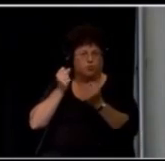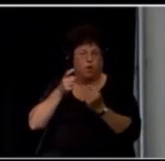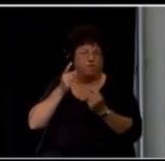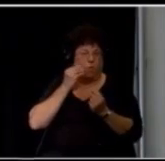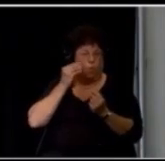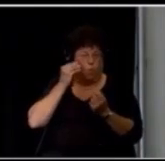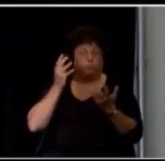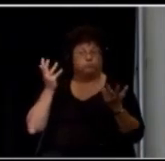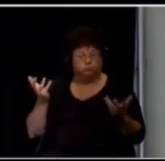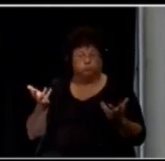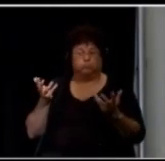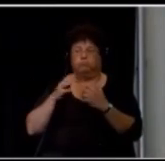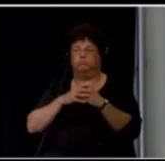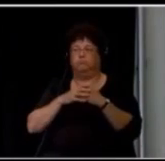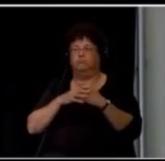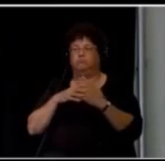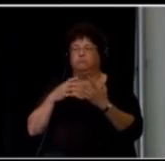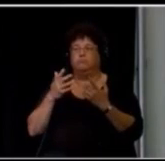home.